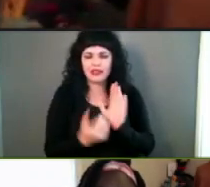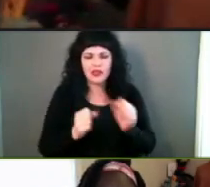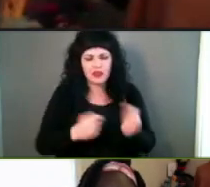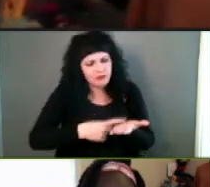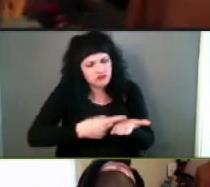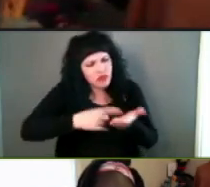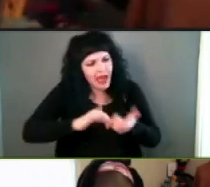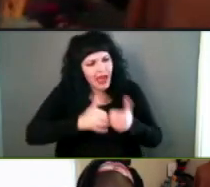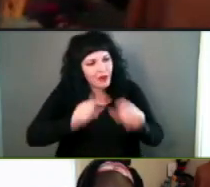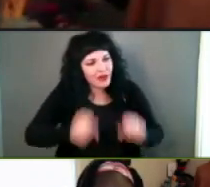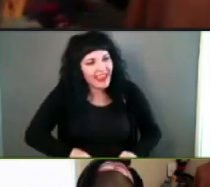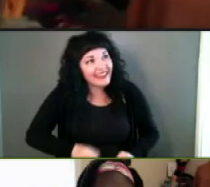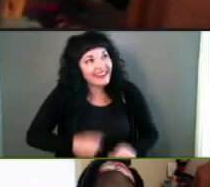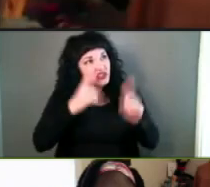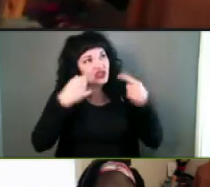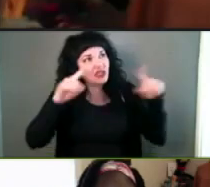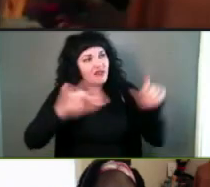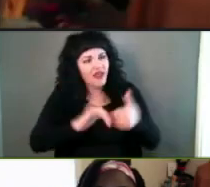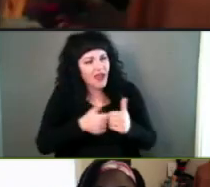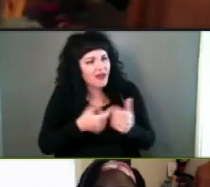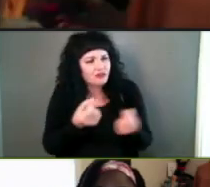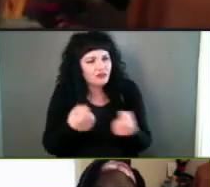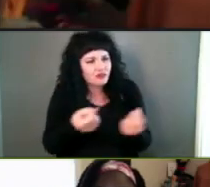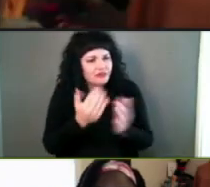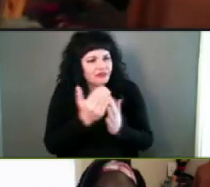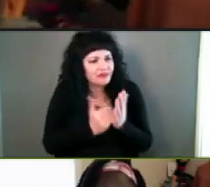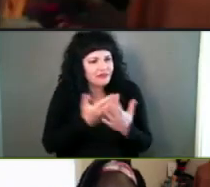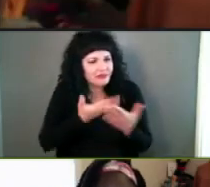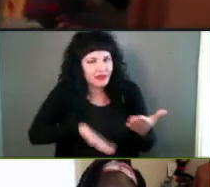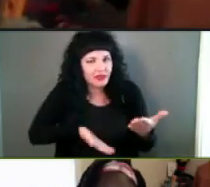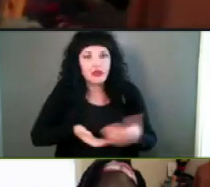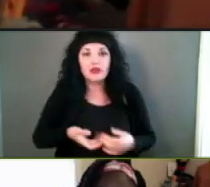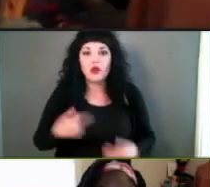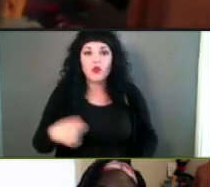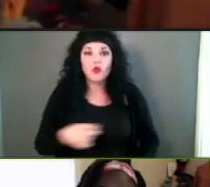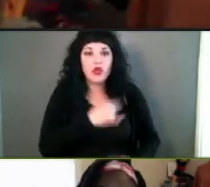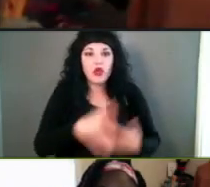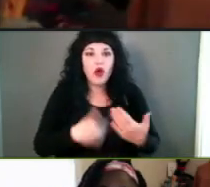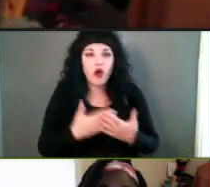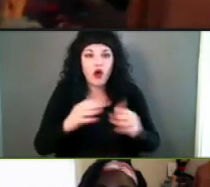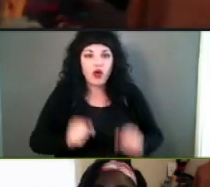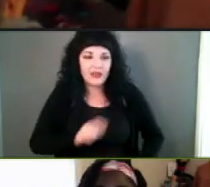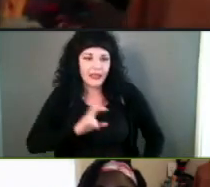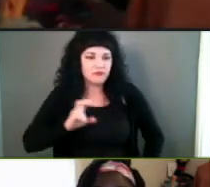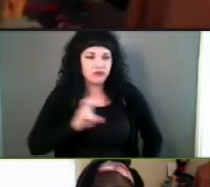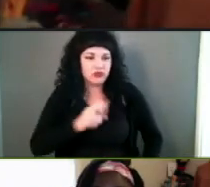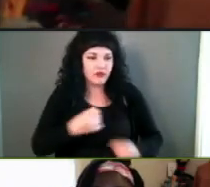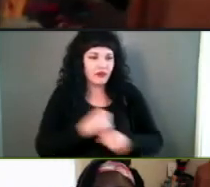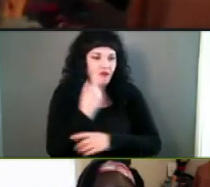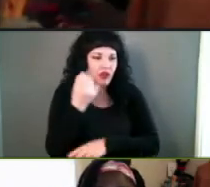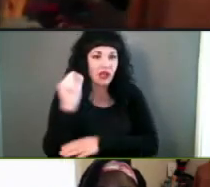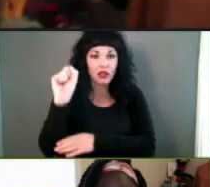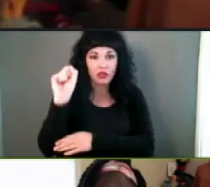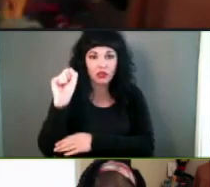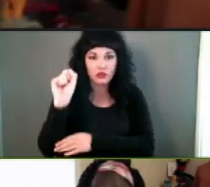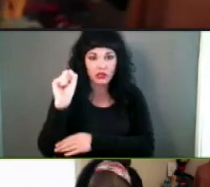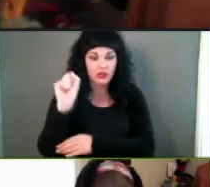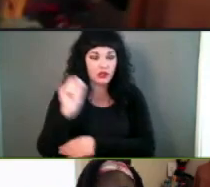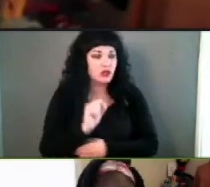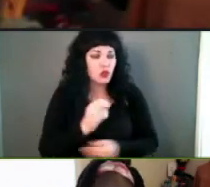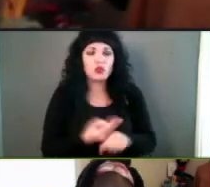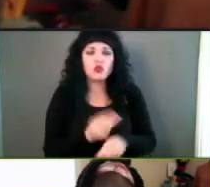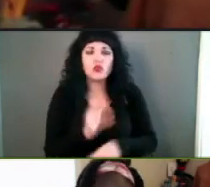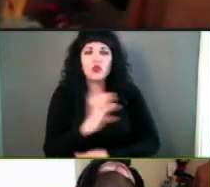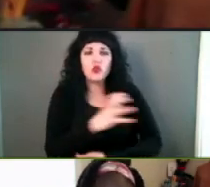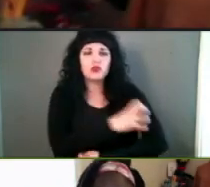We all have something to give to the revolution, so play to your strengths. If we're all at the protest getting arrested, who's gonna